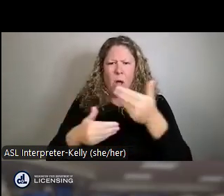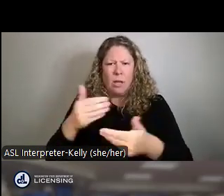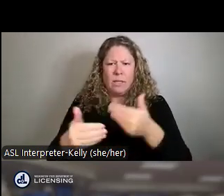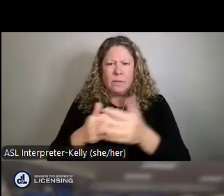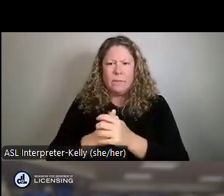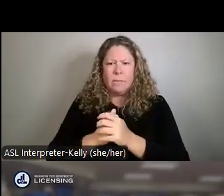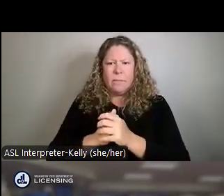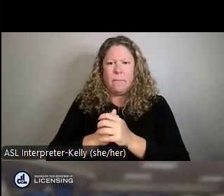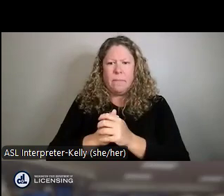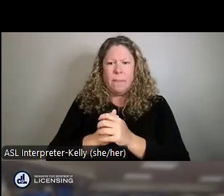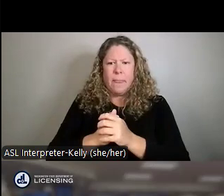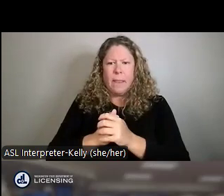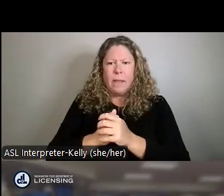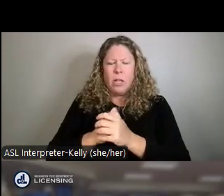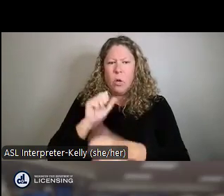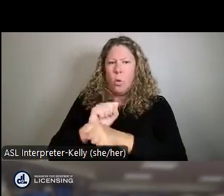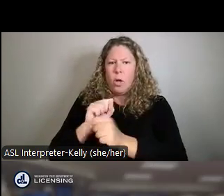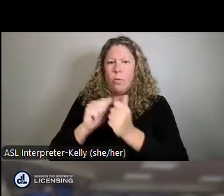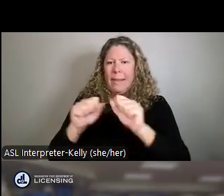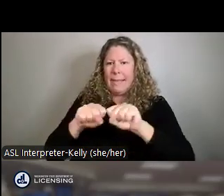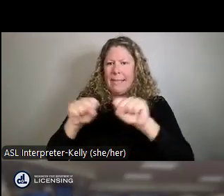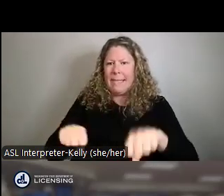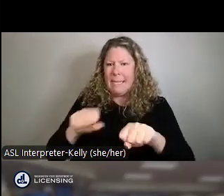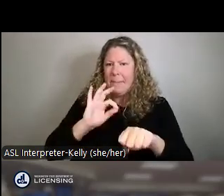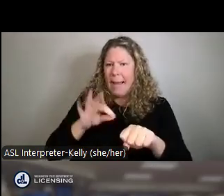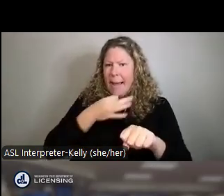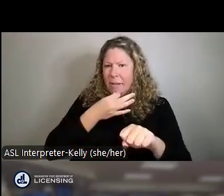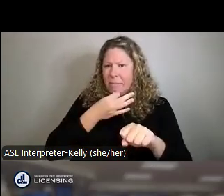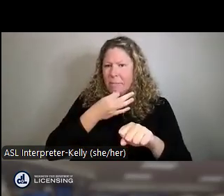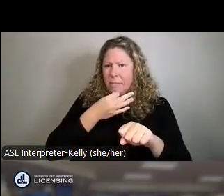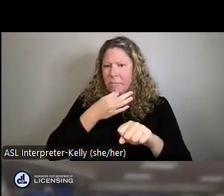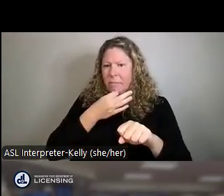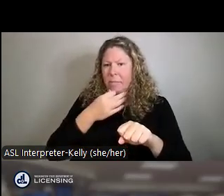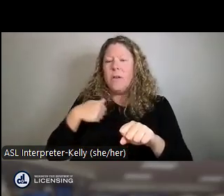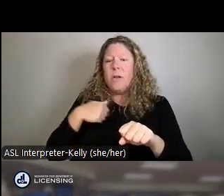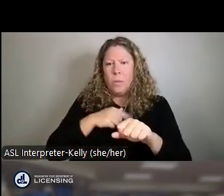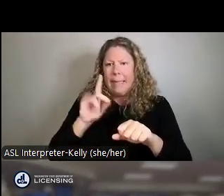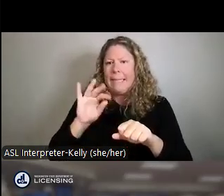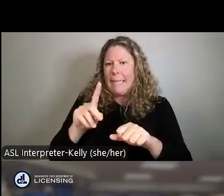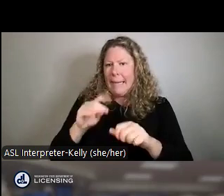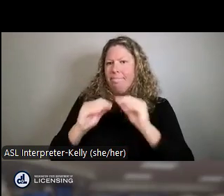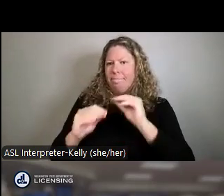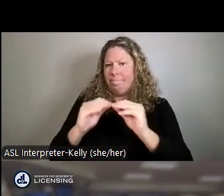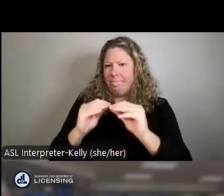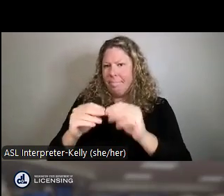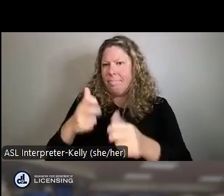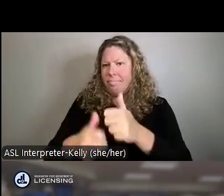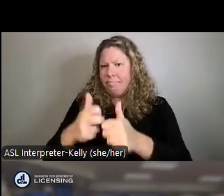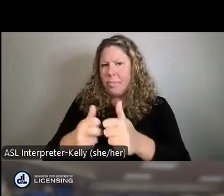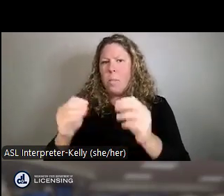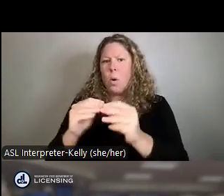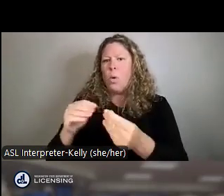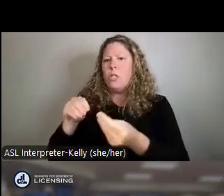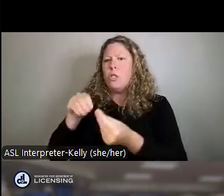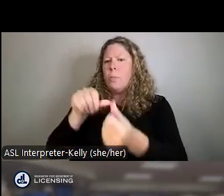Working alongside our system experts, we were able to fix the issues and streamline the process, making things a lot smoother for